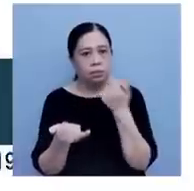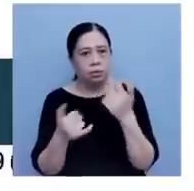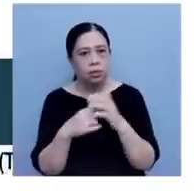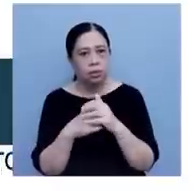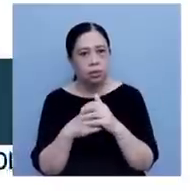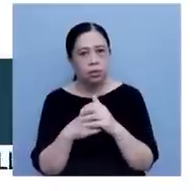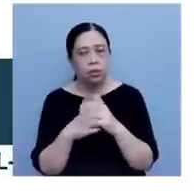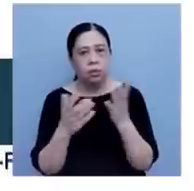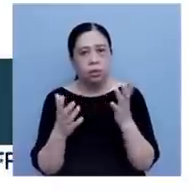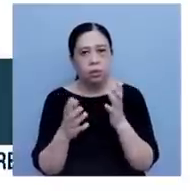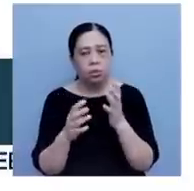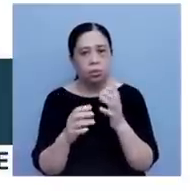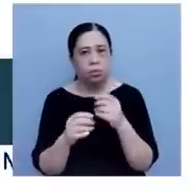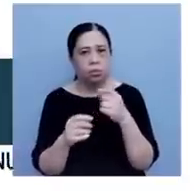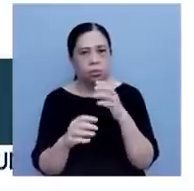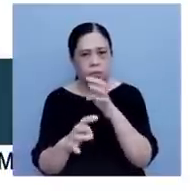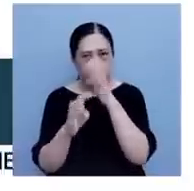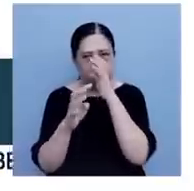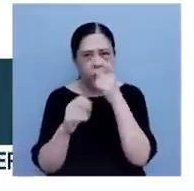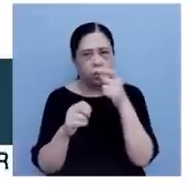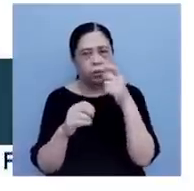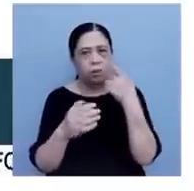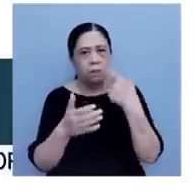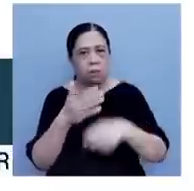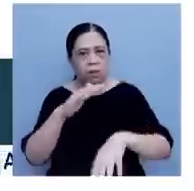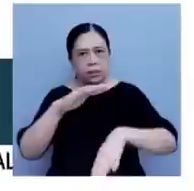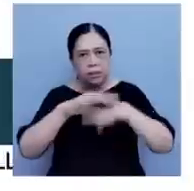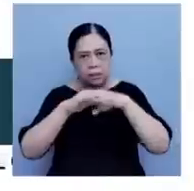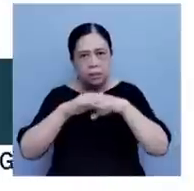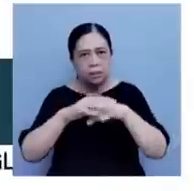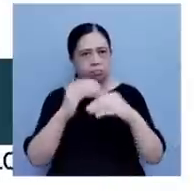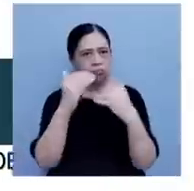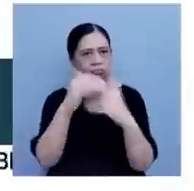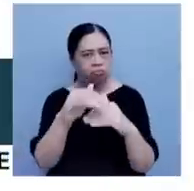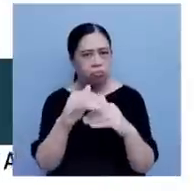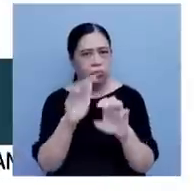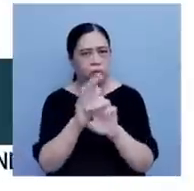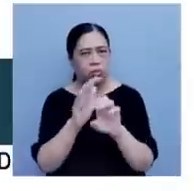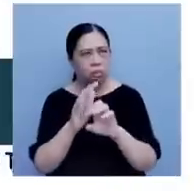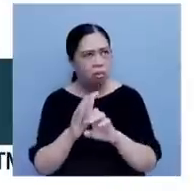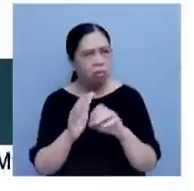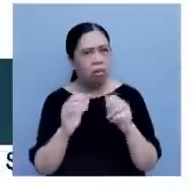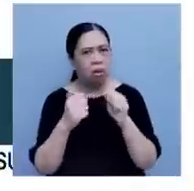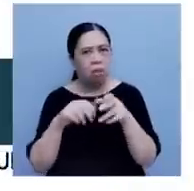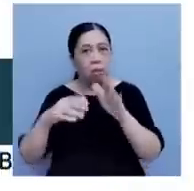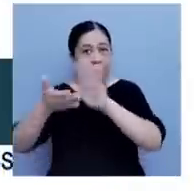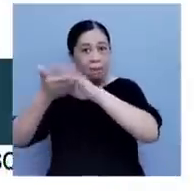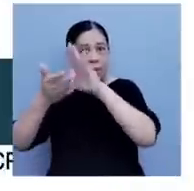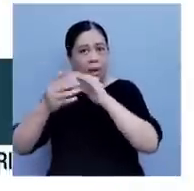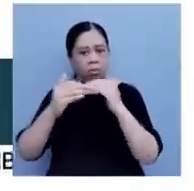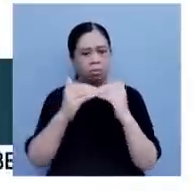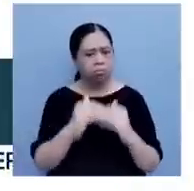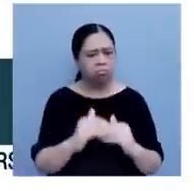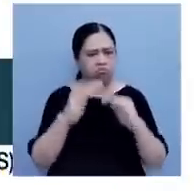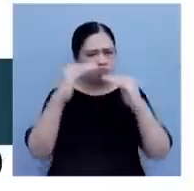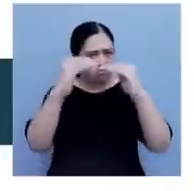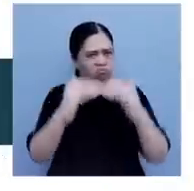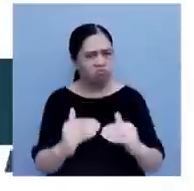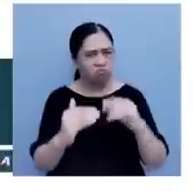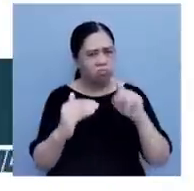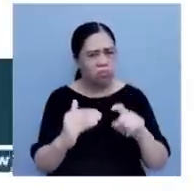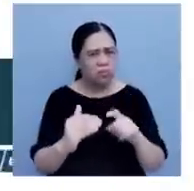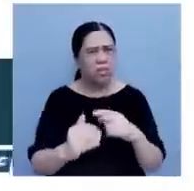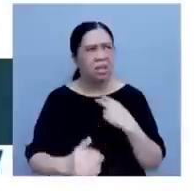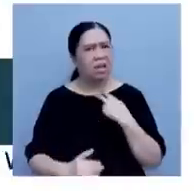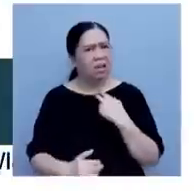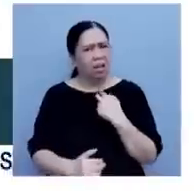price ceilings, if because of the price ceilings, for example, retailers are